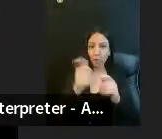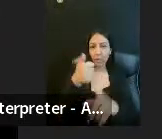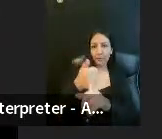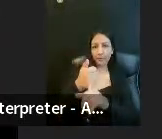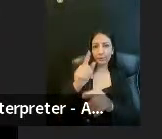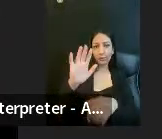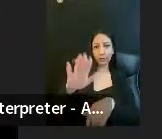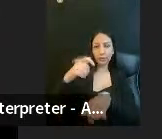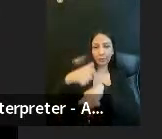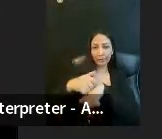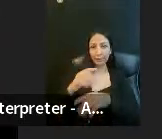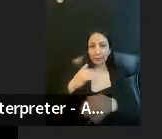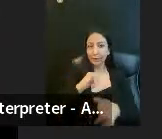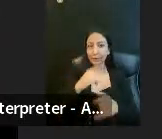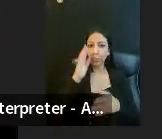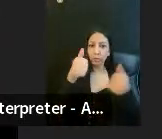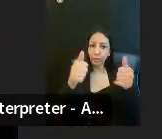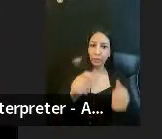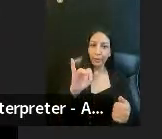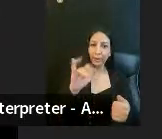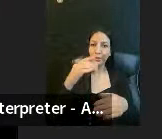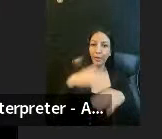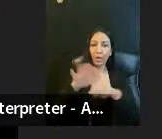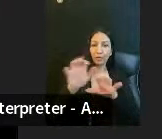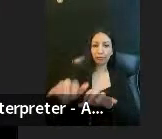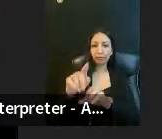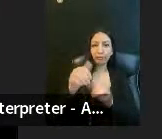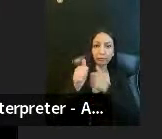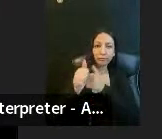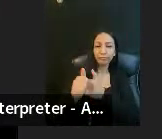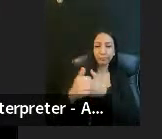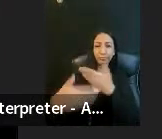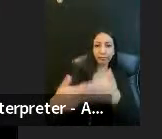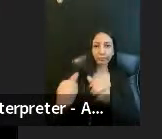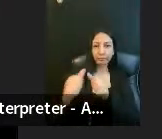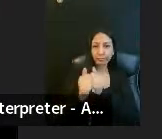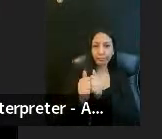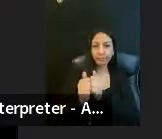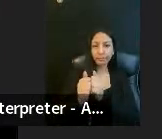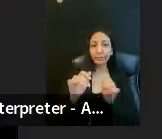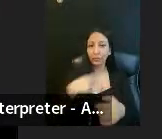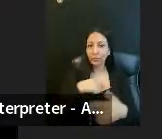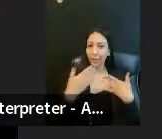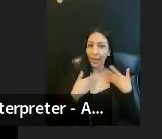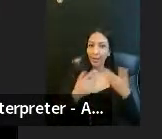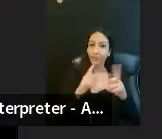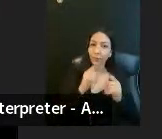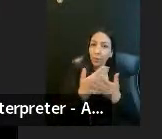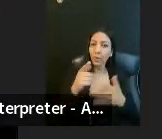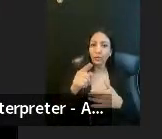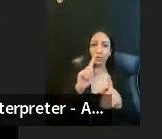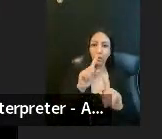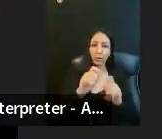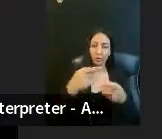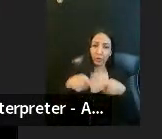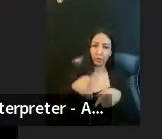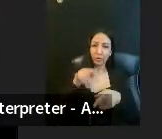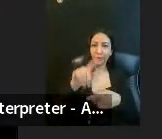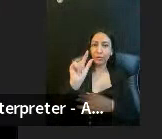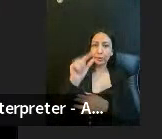own. We're also going to put links into the chat so that you can follow along. And we're, of course, happy to answer any questions about this during the